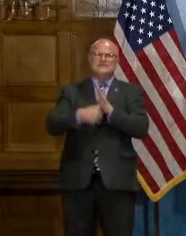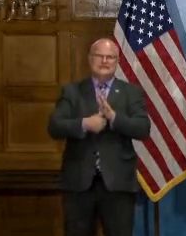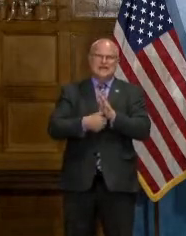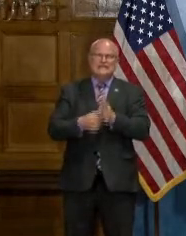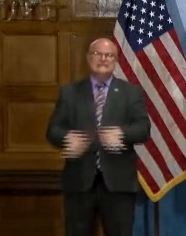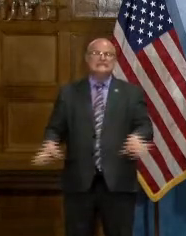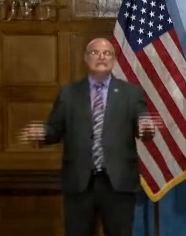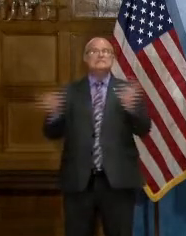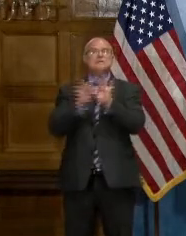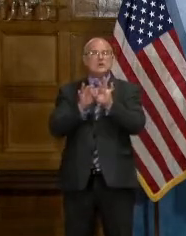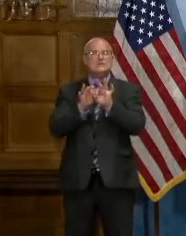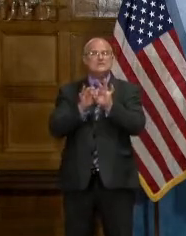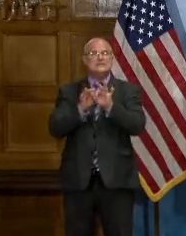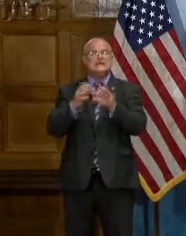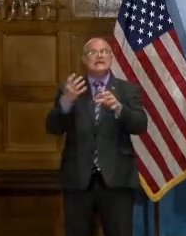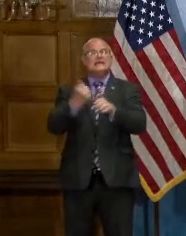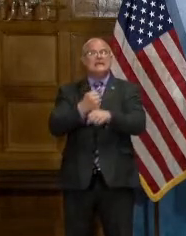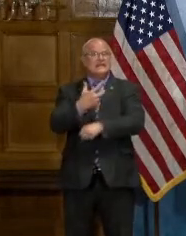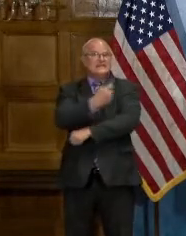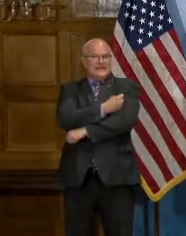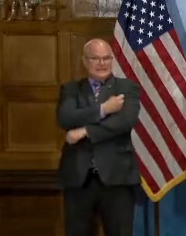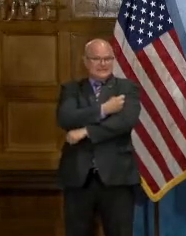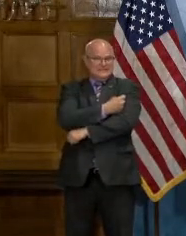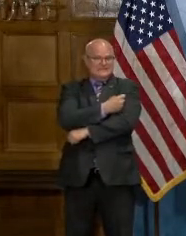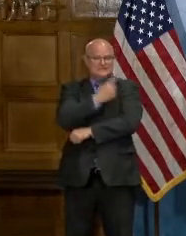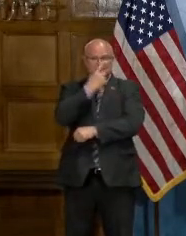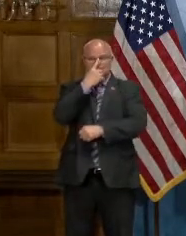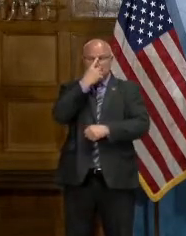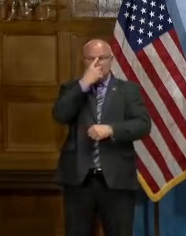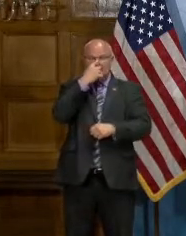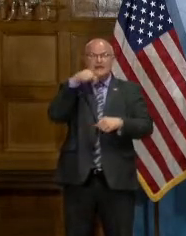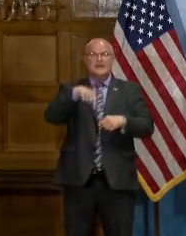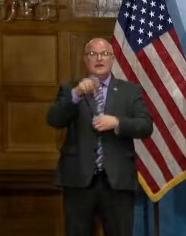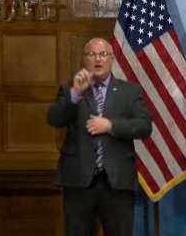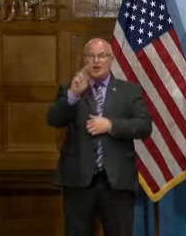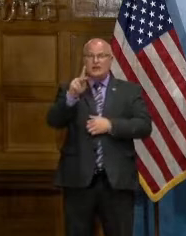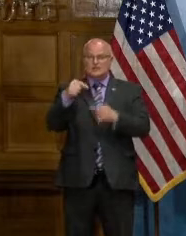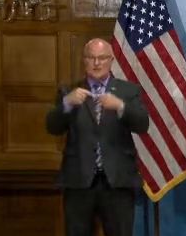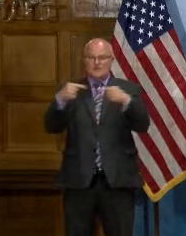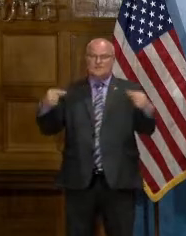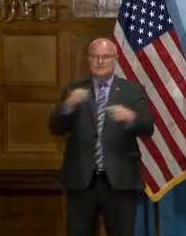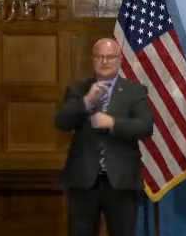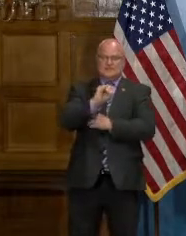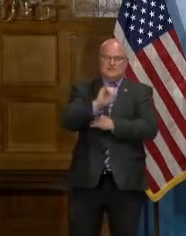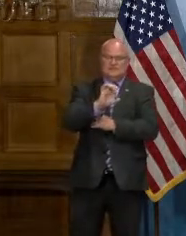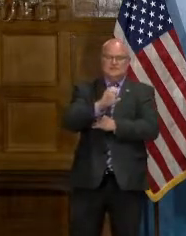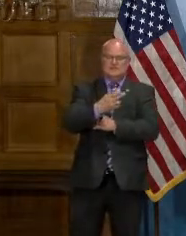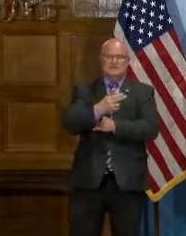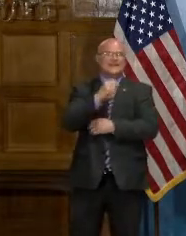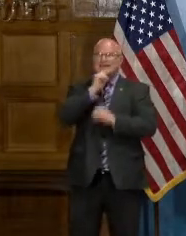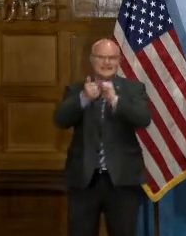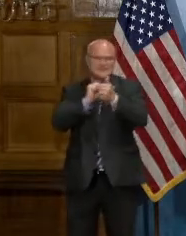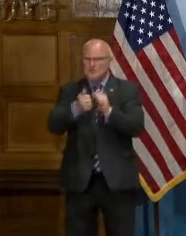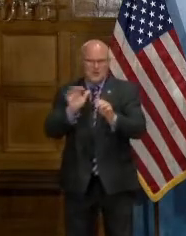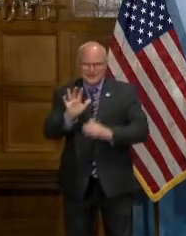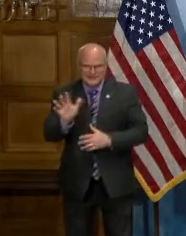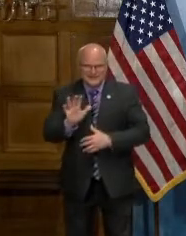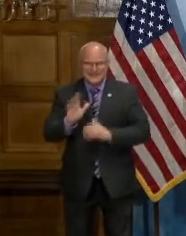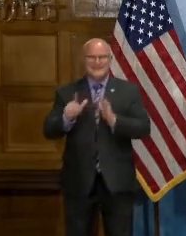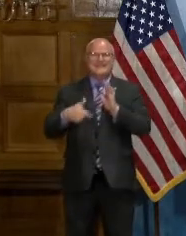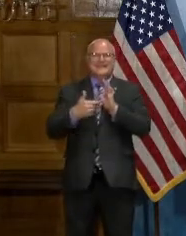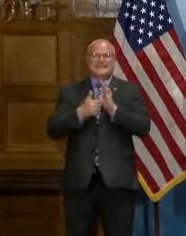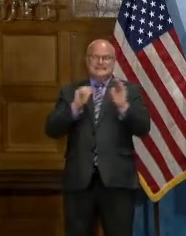the importance of getting the vaccine. This is Arkansas versus Michigan. It's not in sports. This